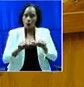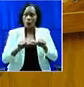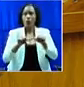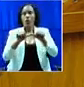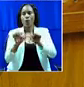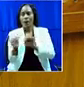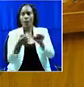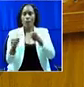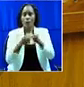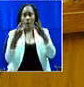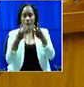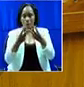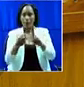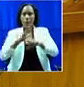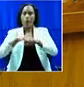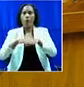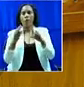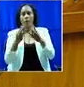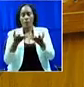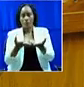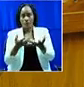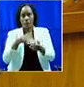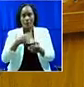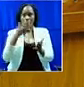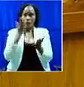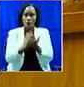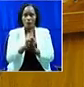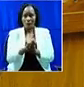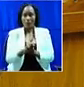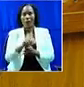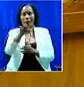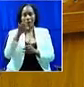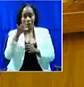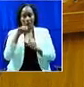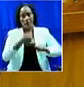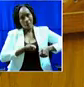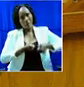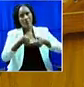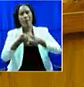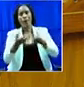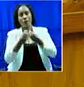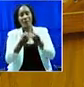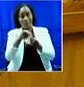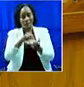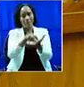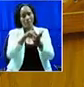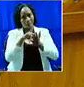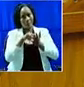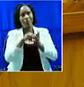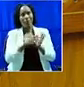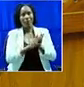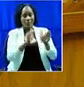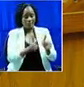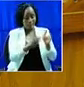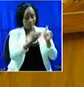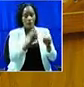people. I am certain that the banks will come back with a refined scheme working together with